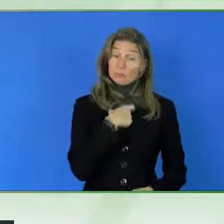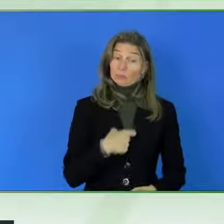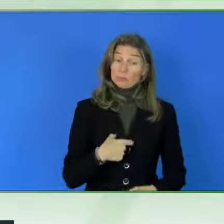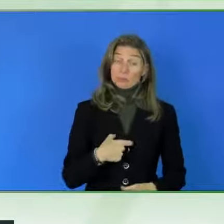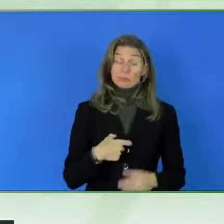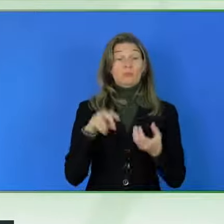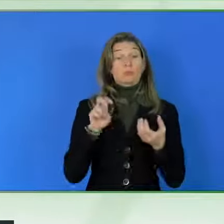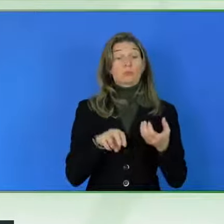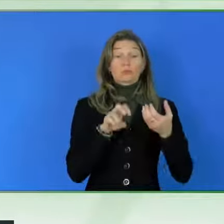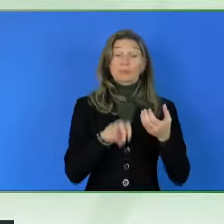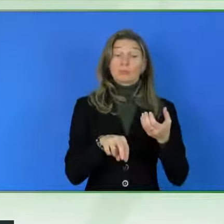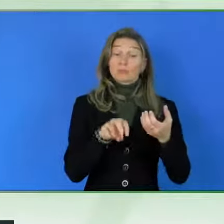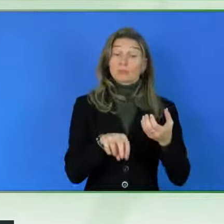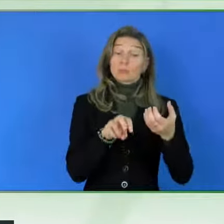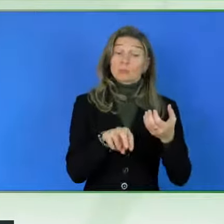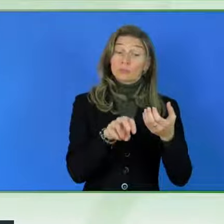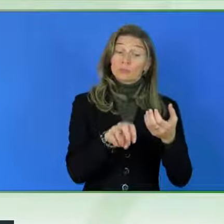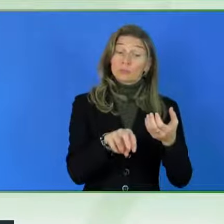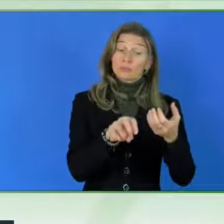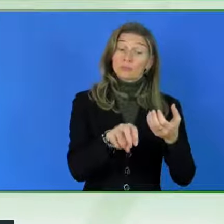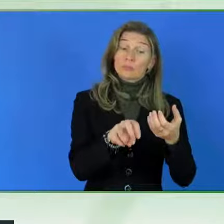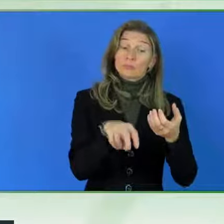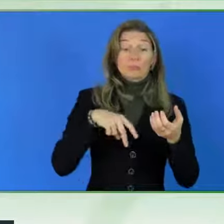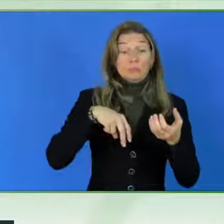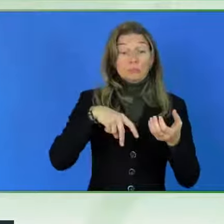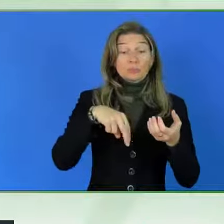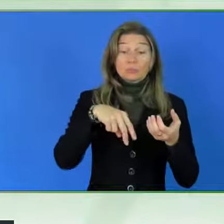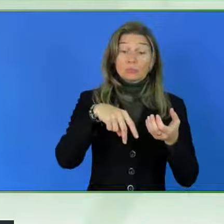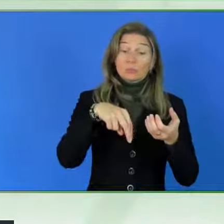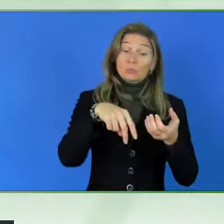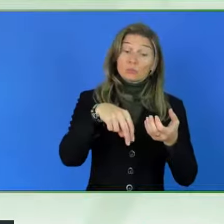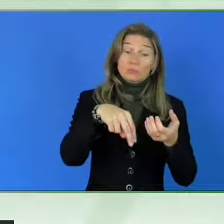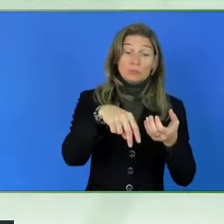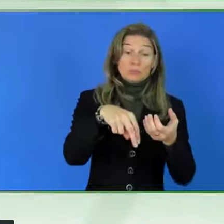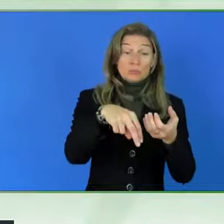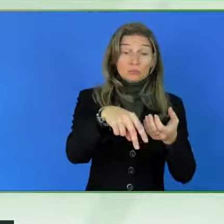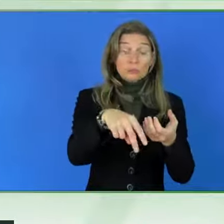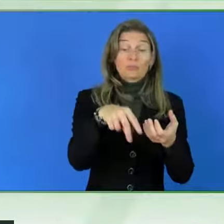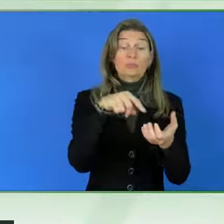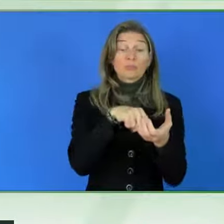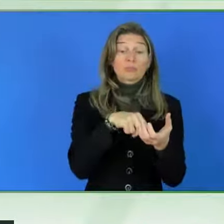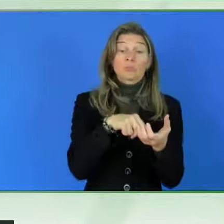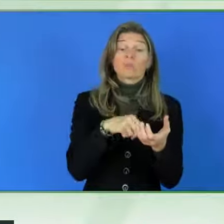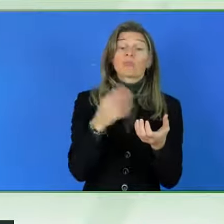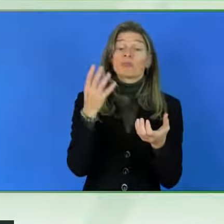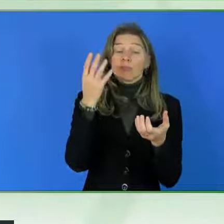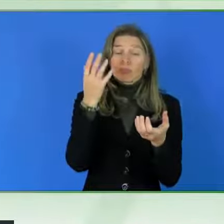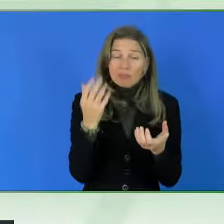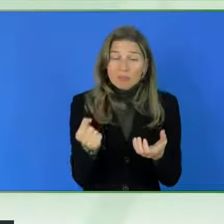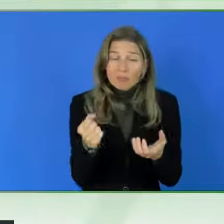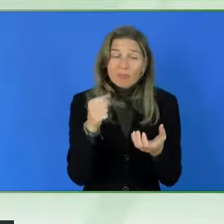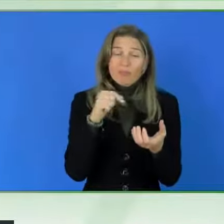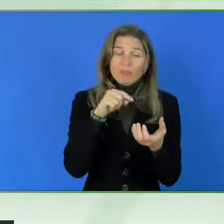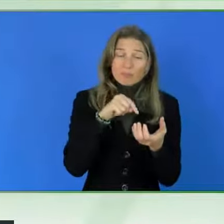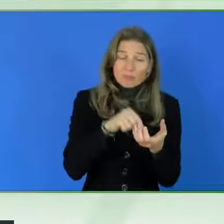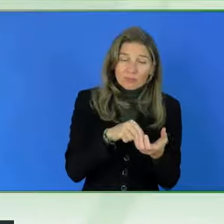those navigation instructions is on your phone, you have an accelerometer, a barometer, a